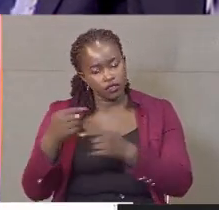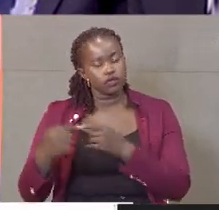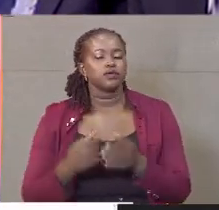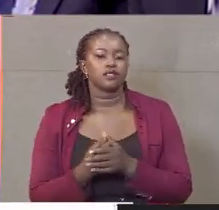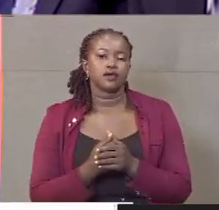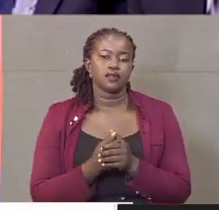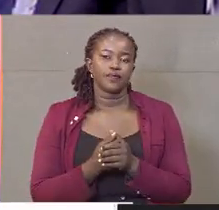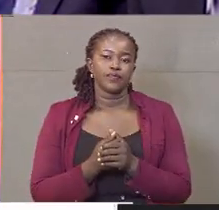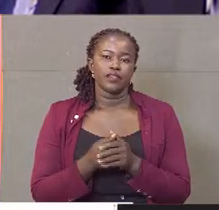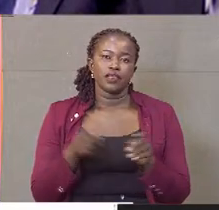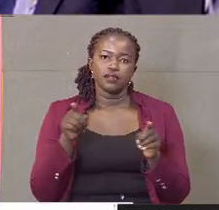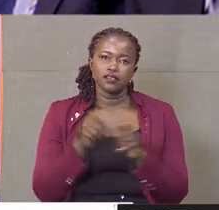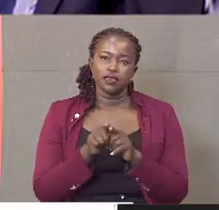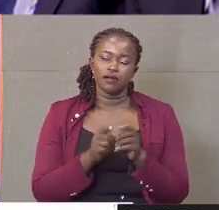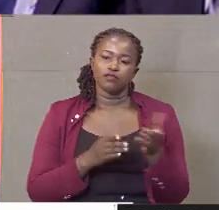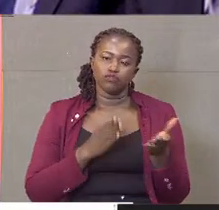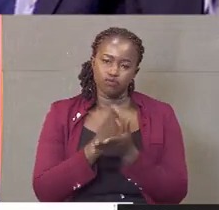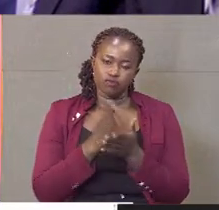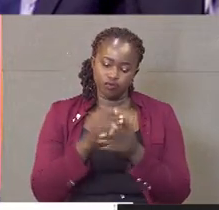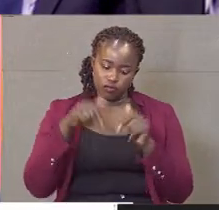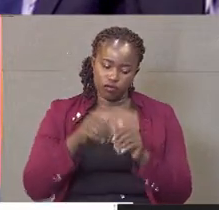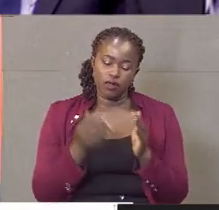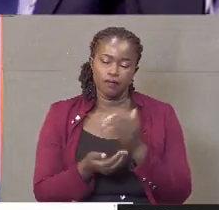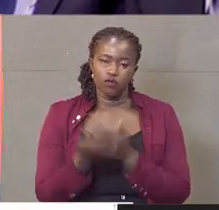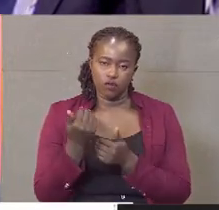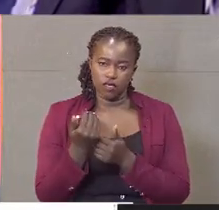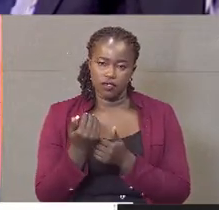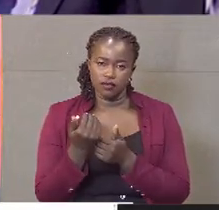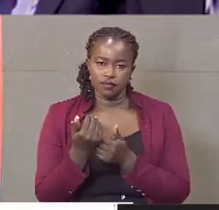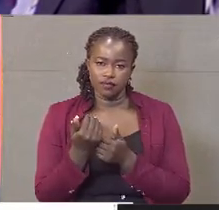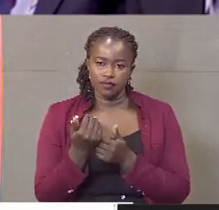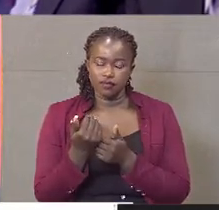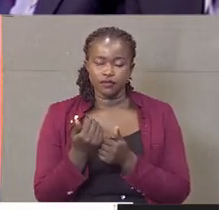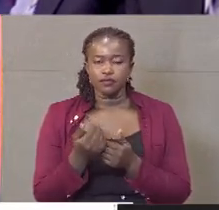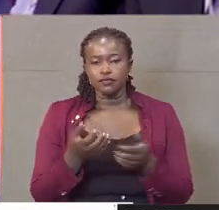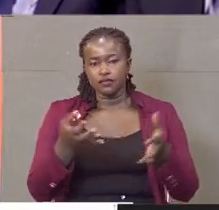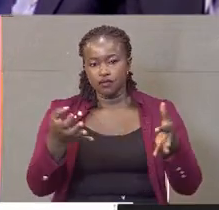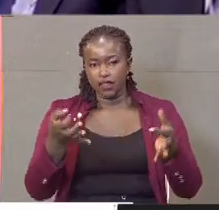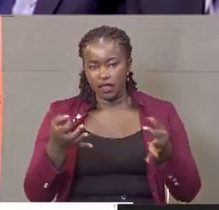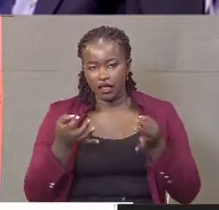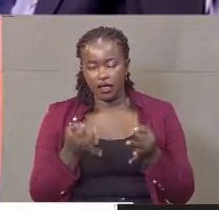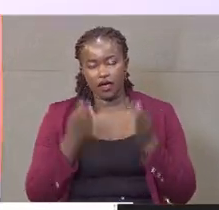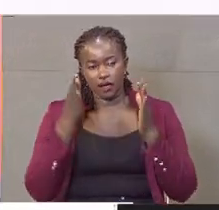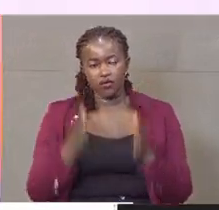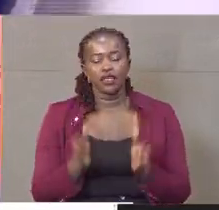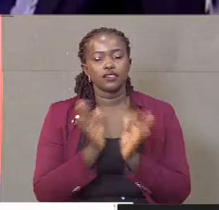And indeed, this morning, the Accountant General